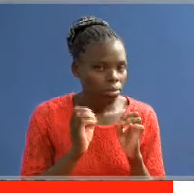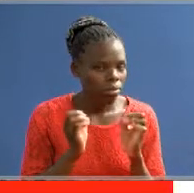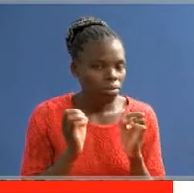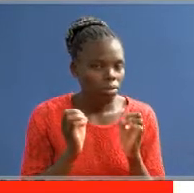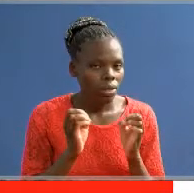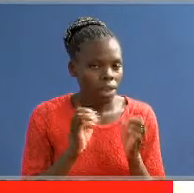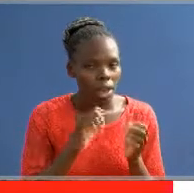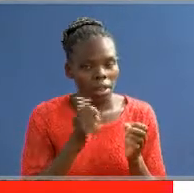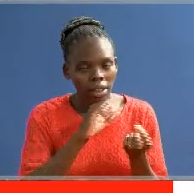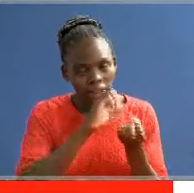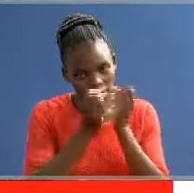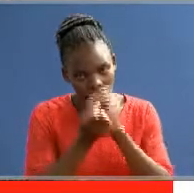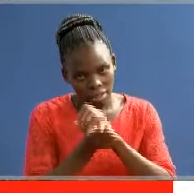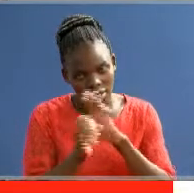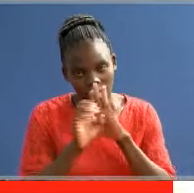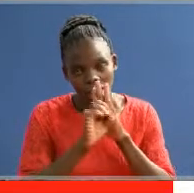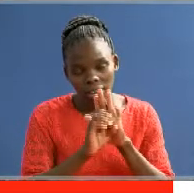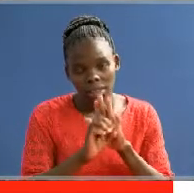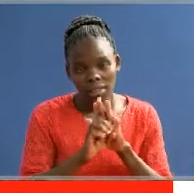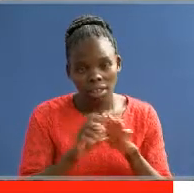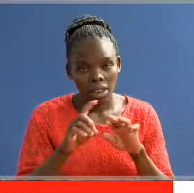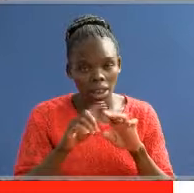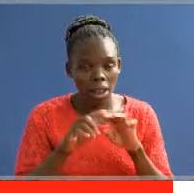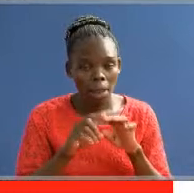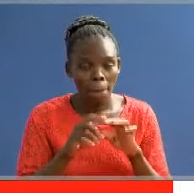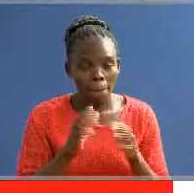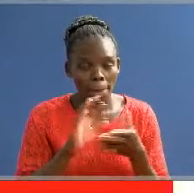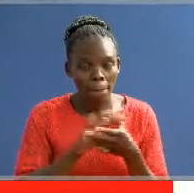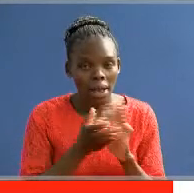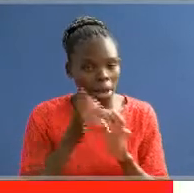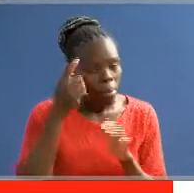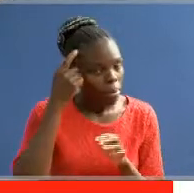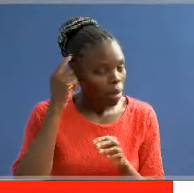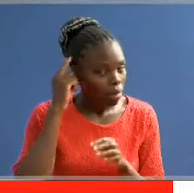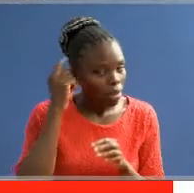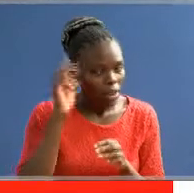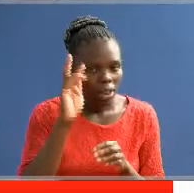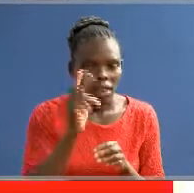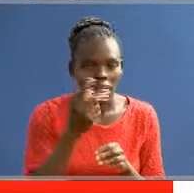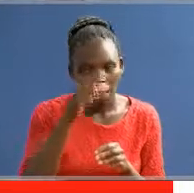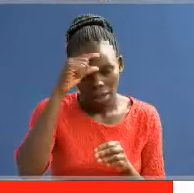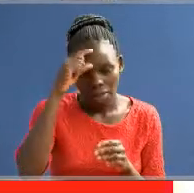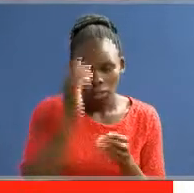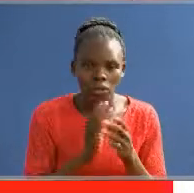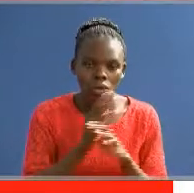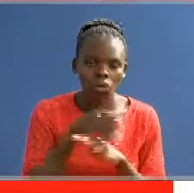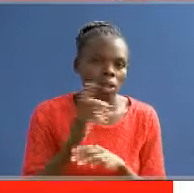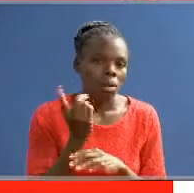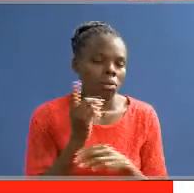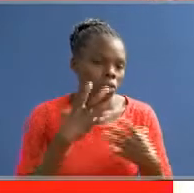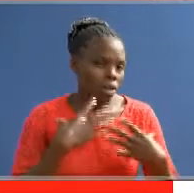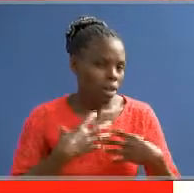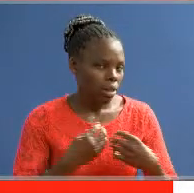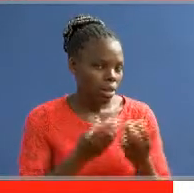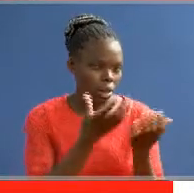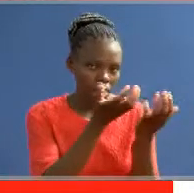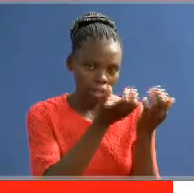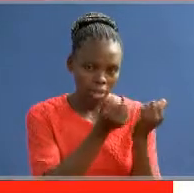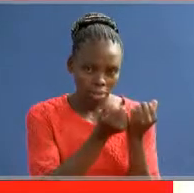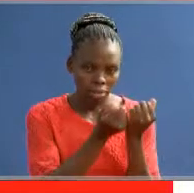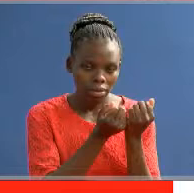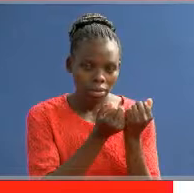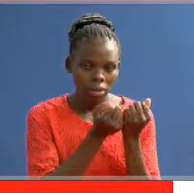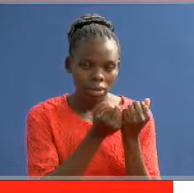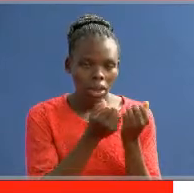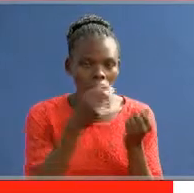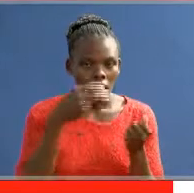other changes like your nails become black, your skin can become... The Kenya government, through the Ministry of Health, is expected to roll out